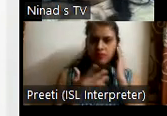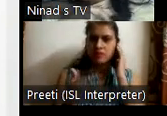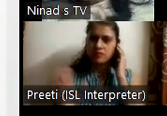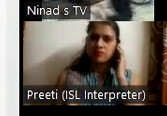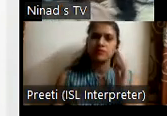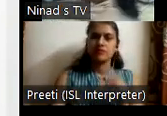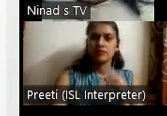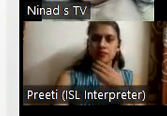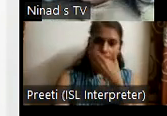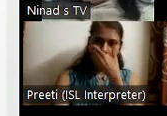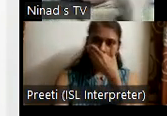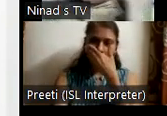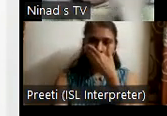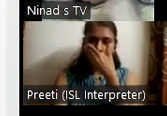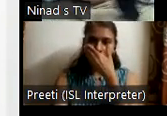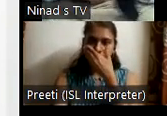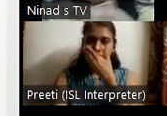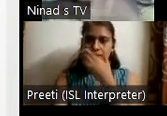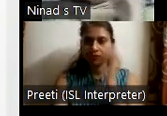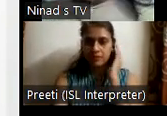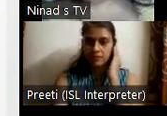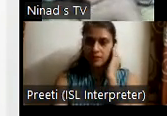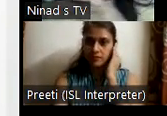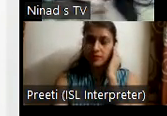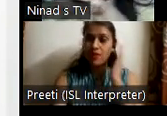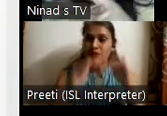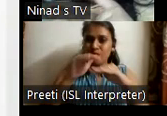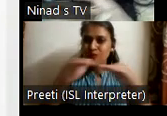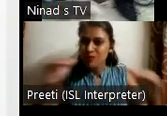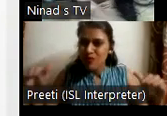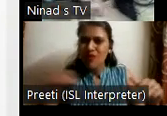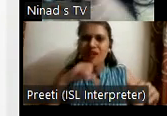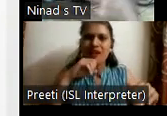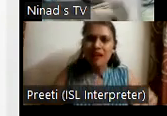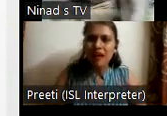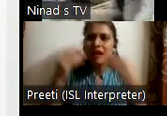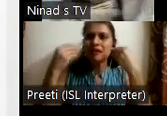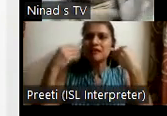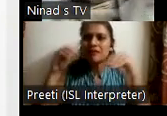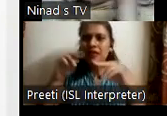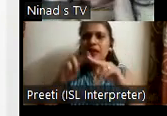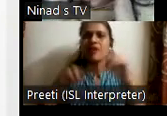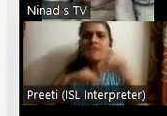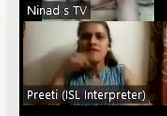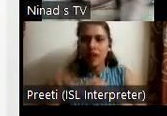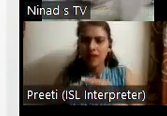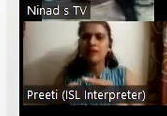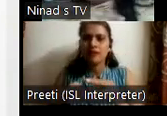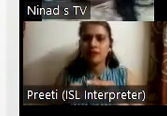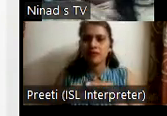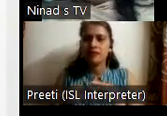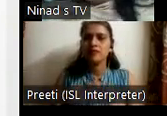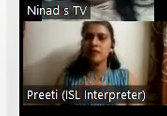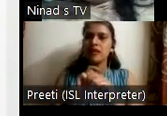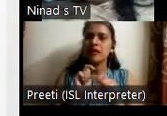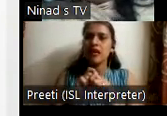how this tradition that, you sell these kids to karkhana in Dharavi, and they will all be sending you at